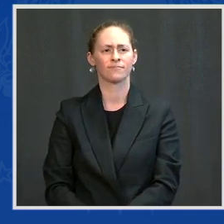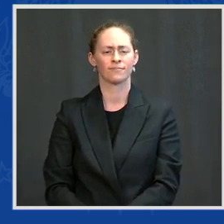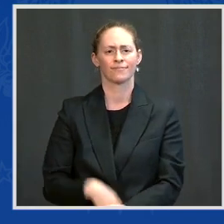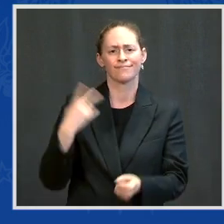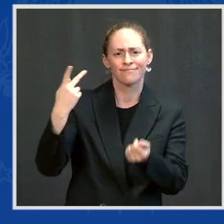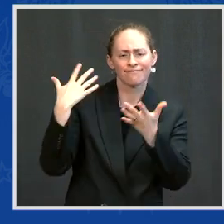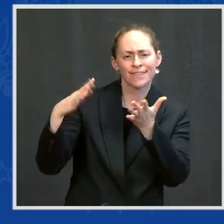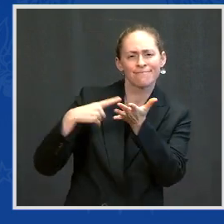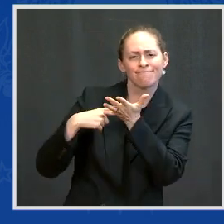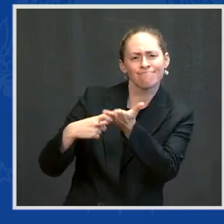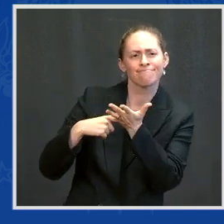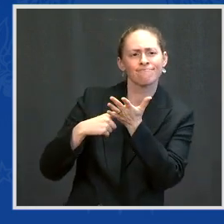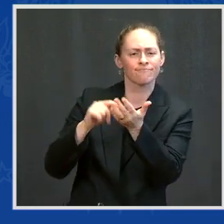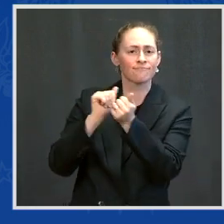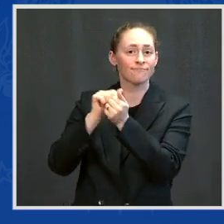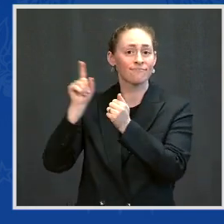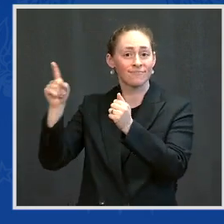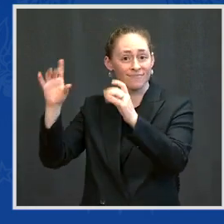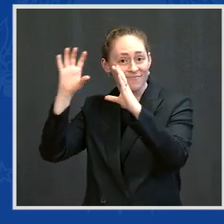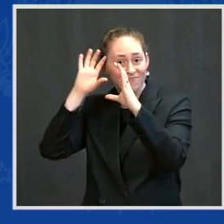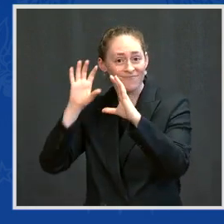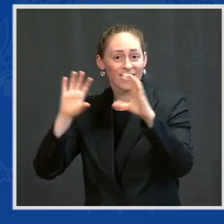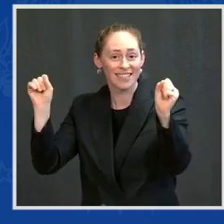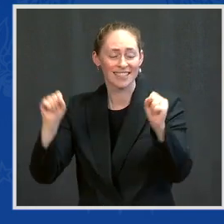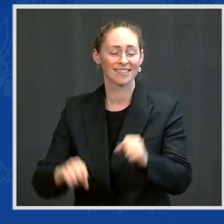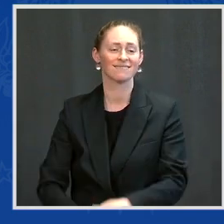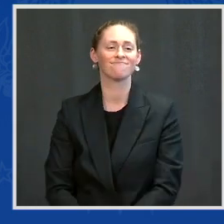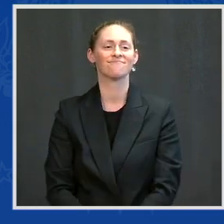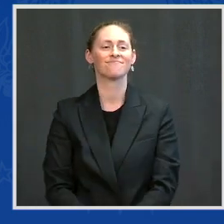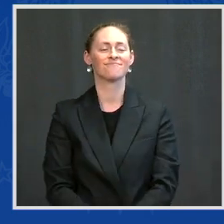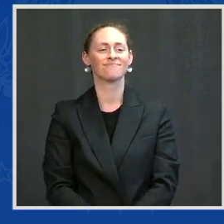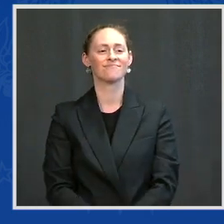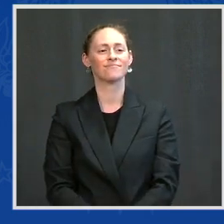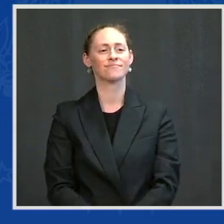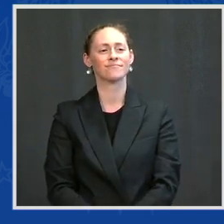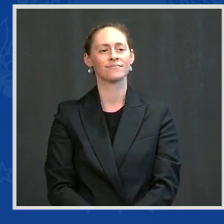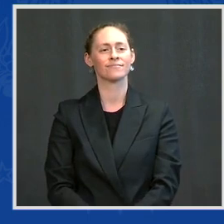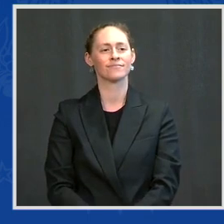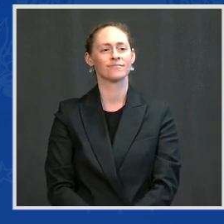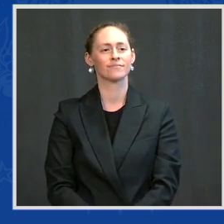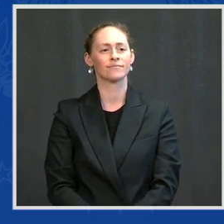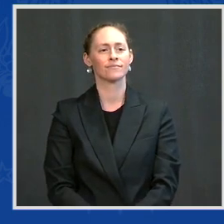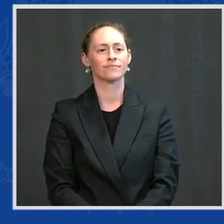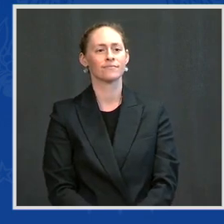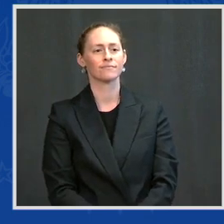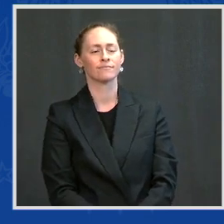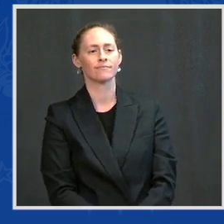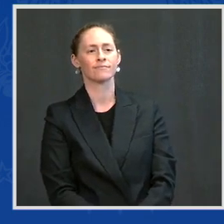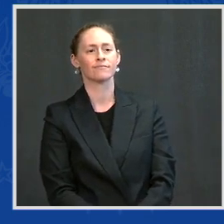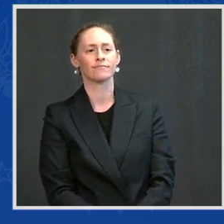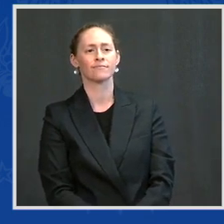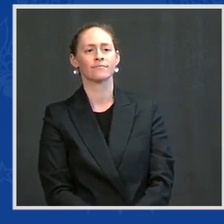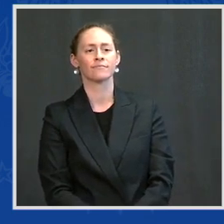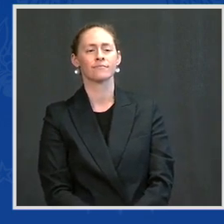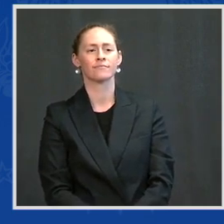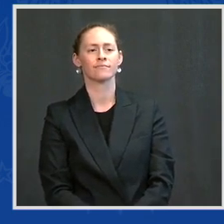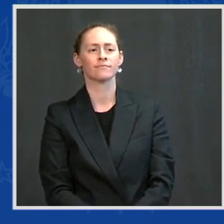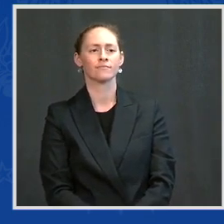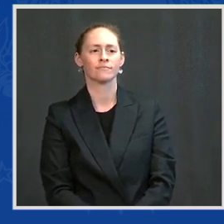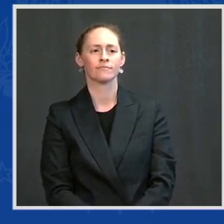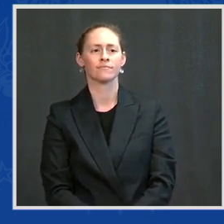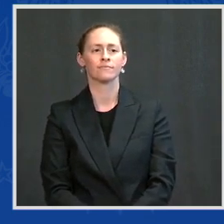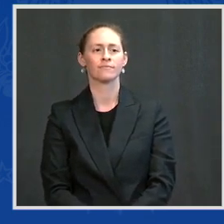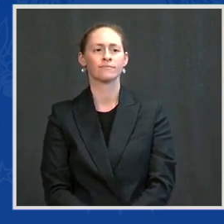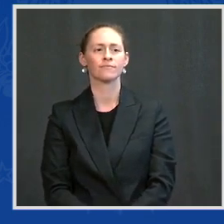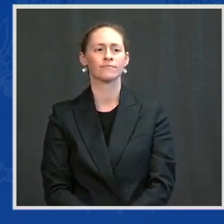commitments made between the two Koreas and between the U.S. and North Korea are essential for making a peaceful Korean Peninsula. This is the belief that we